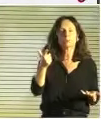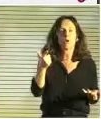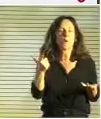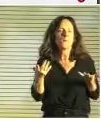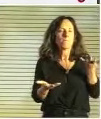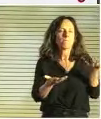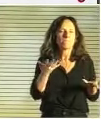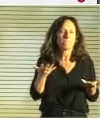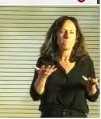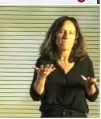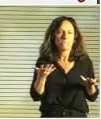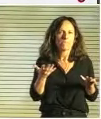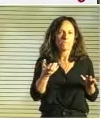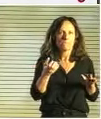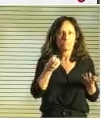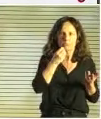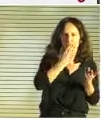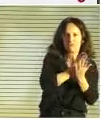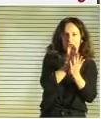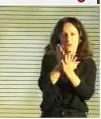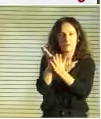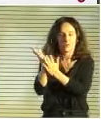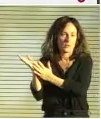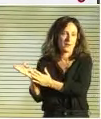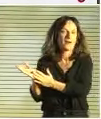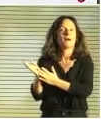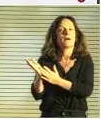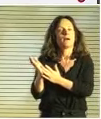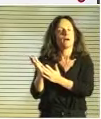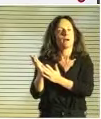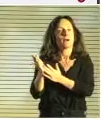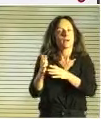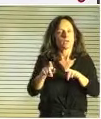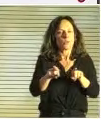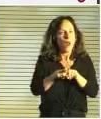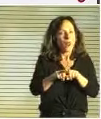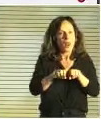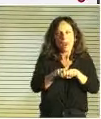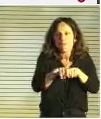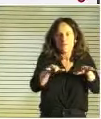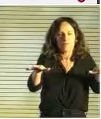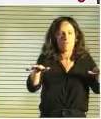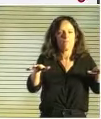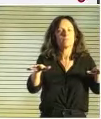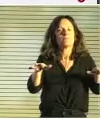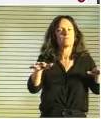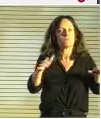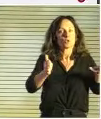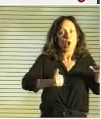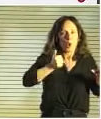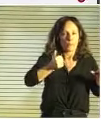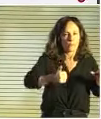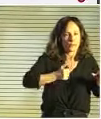And we have cross-sectoral chances for a lot of people, creating new